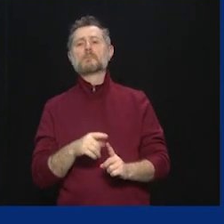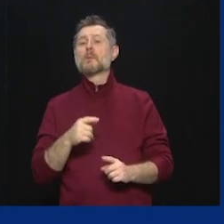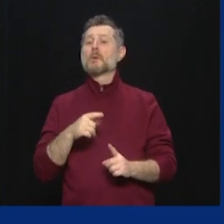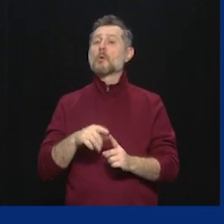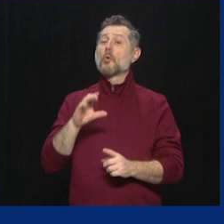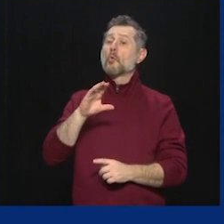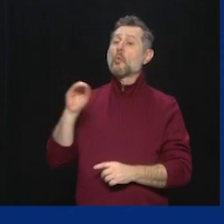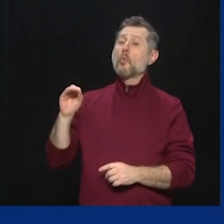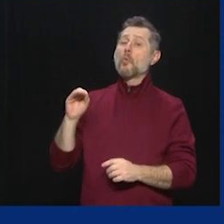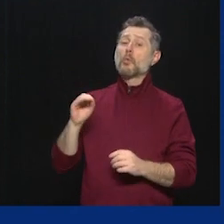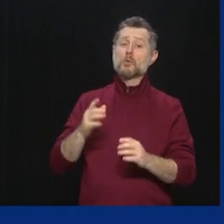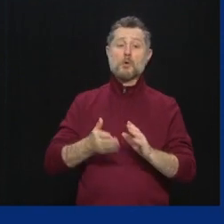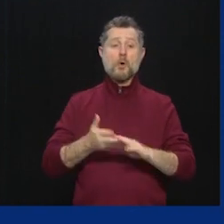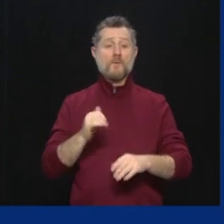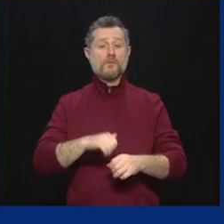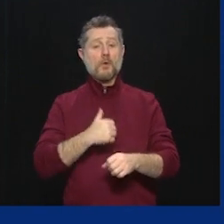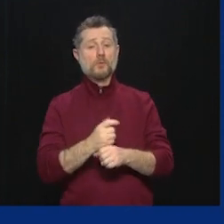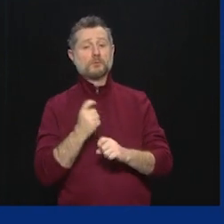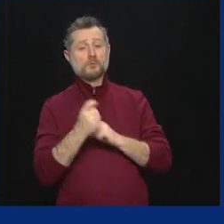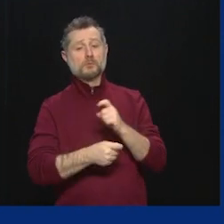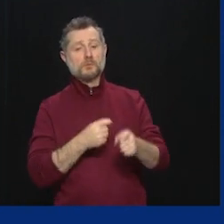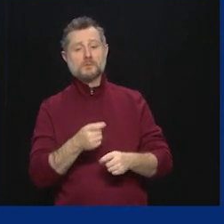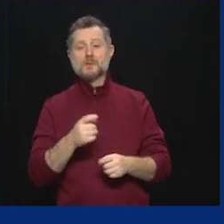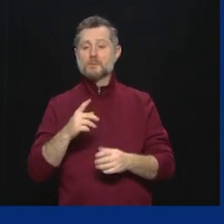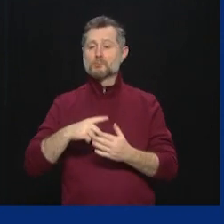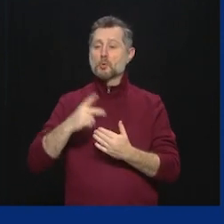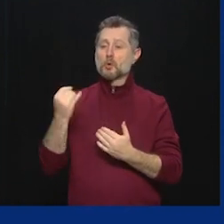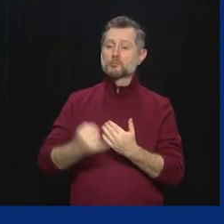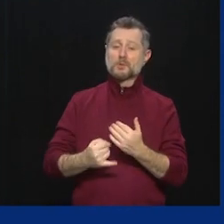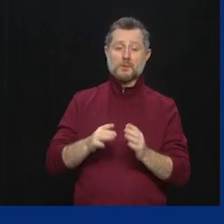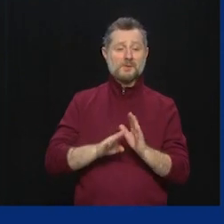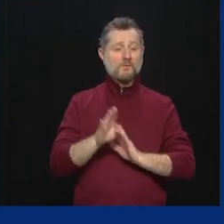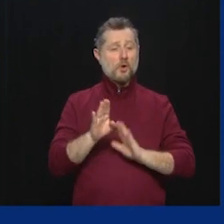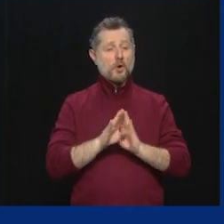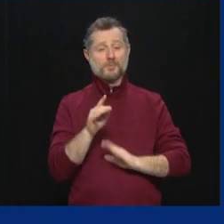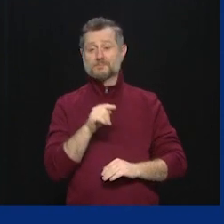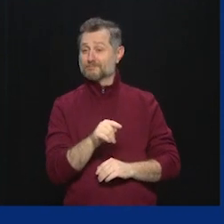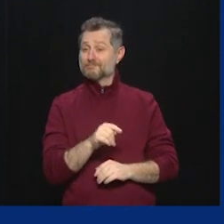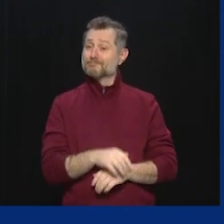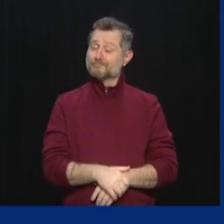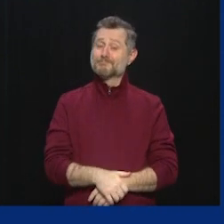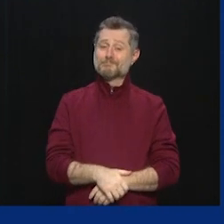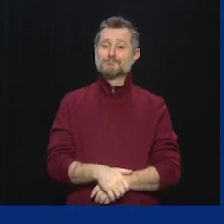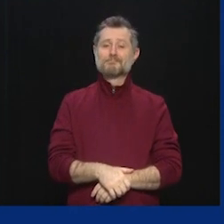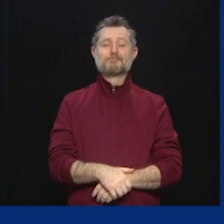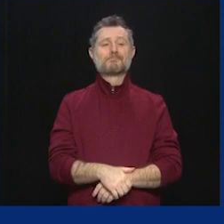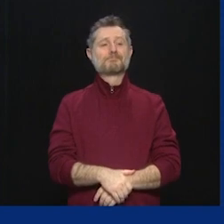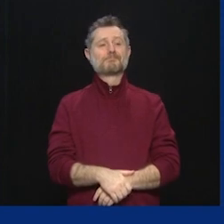co-founders of Sterling Project Development, Richard Brown and Jeff Wilpon.